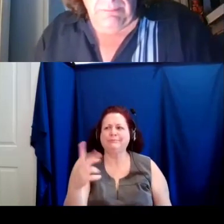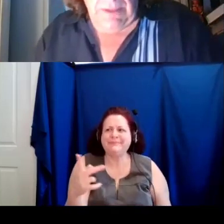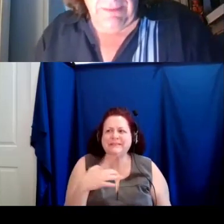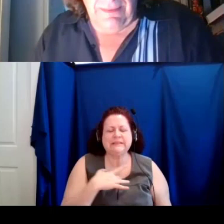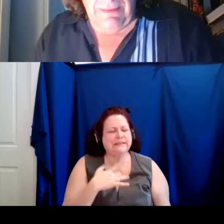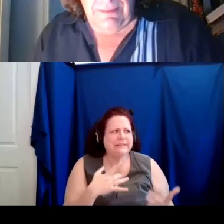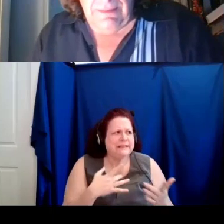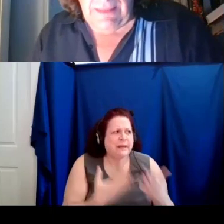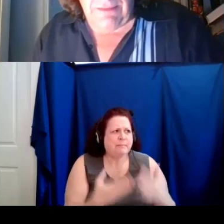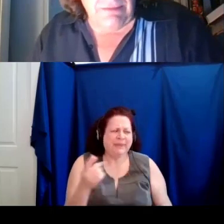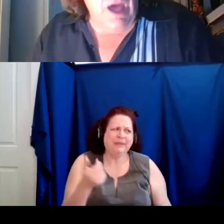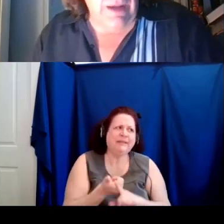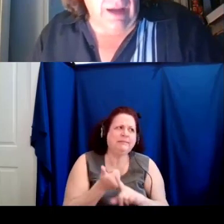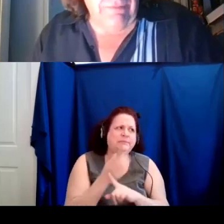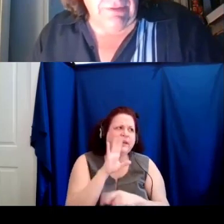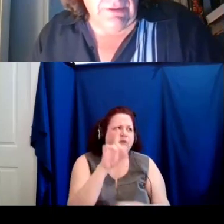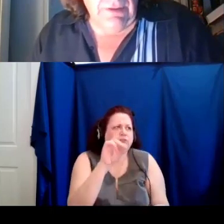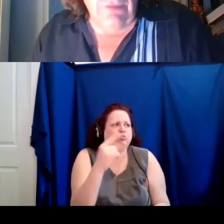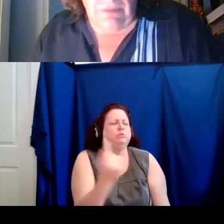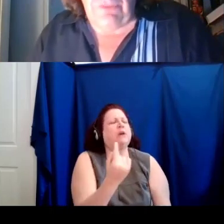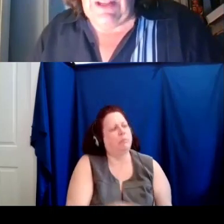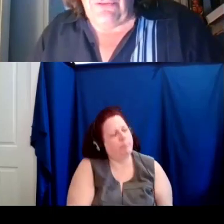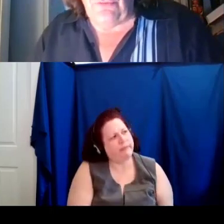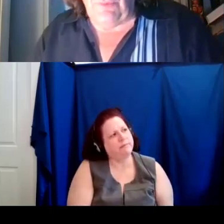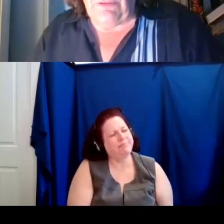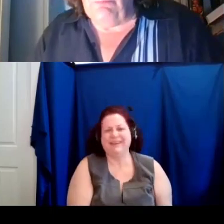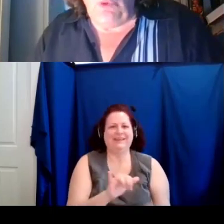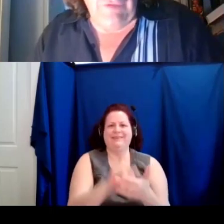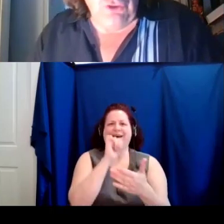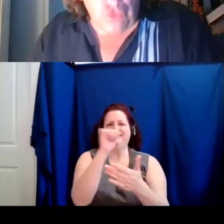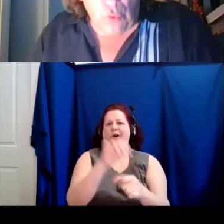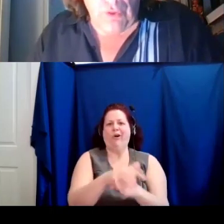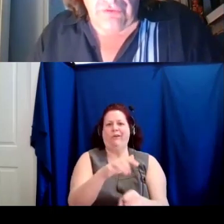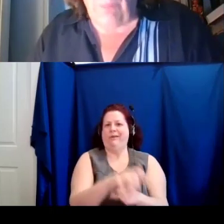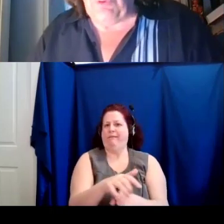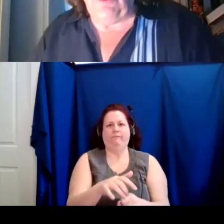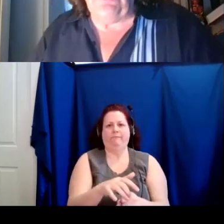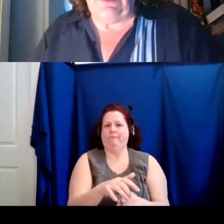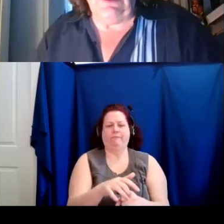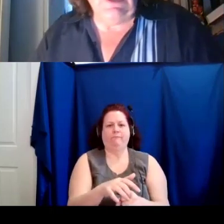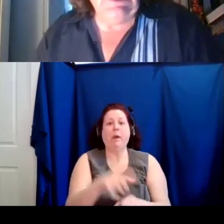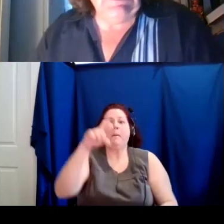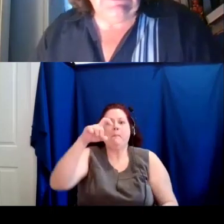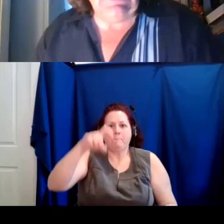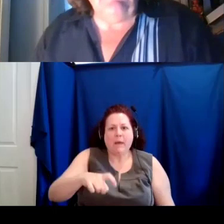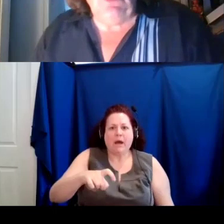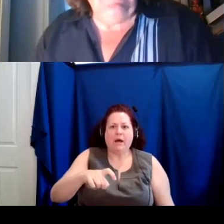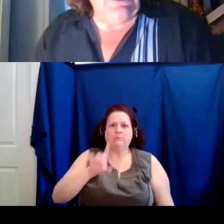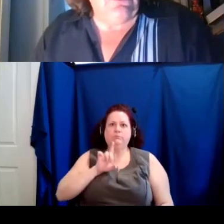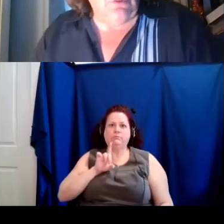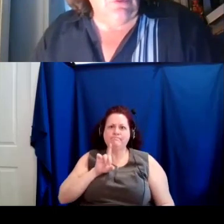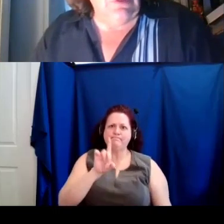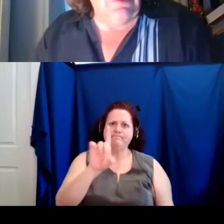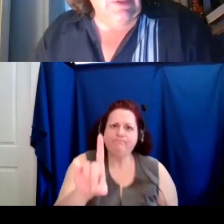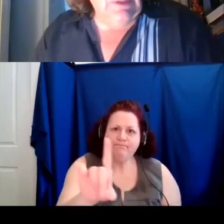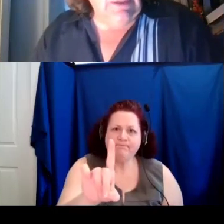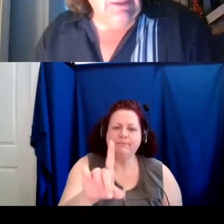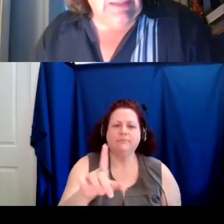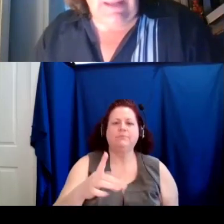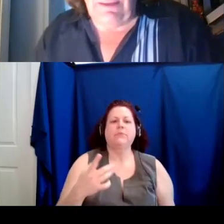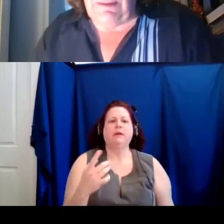something, but that's not enough. Substantial risk, moving towards a person, moving